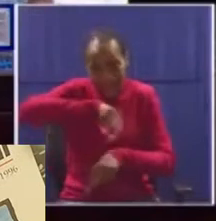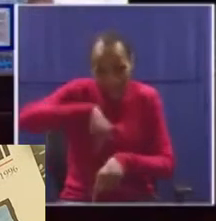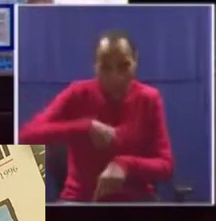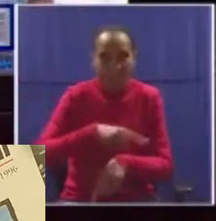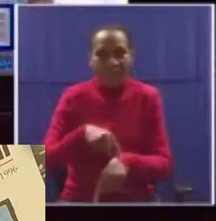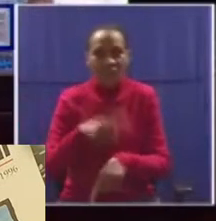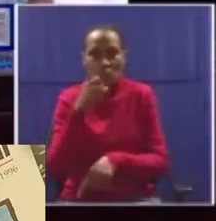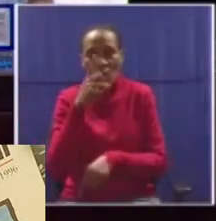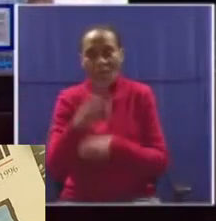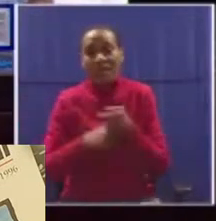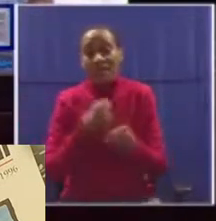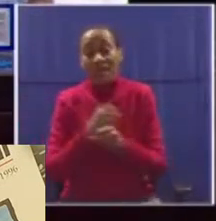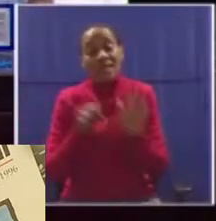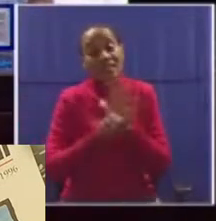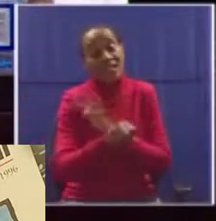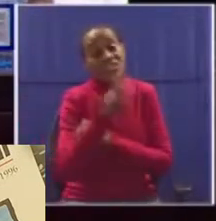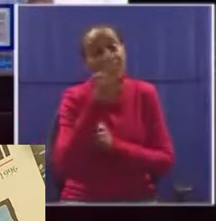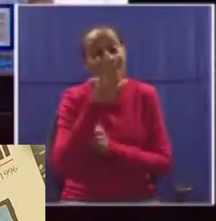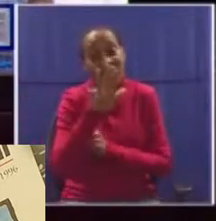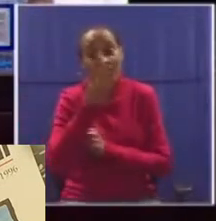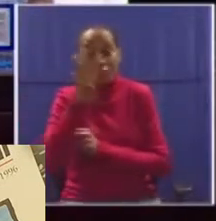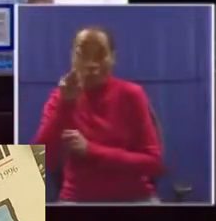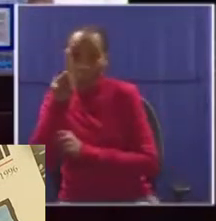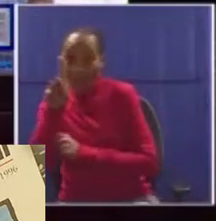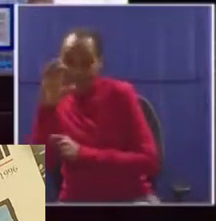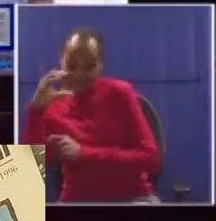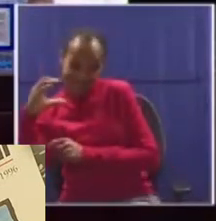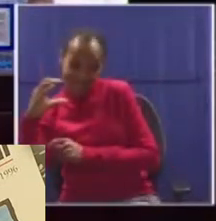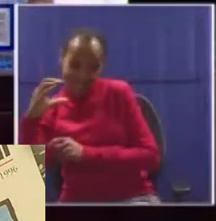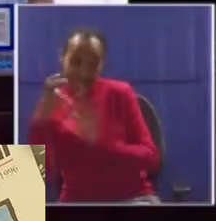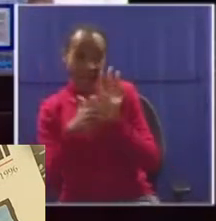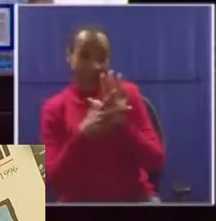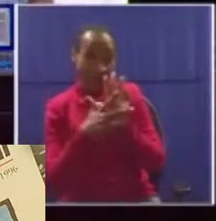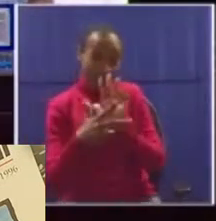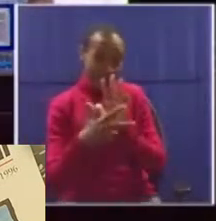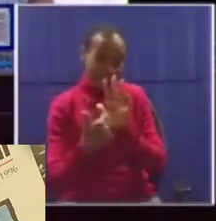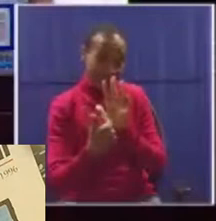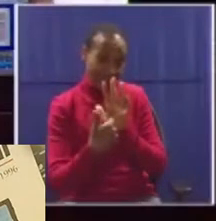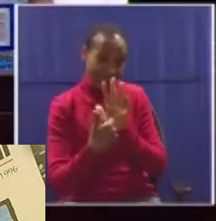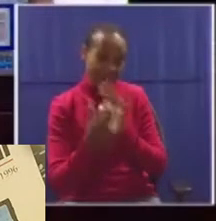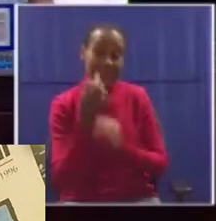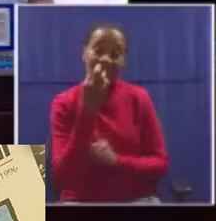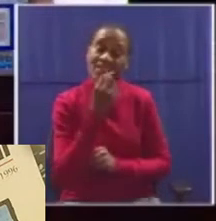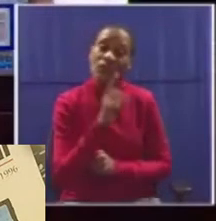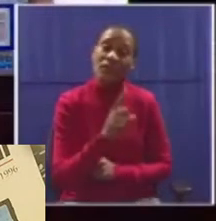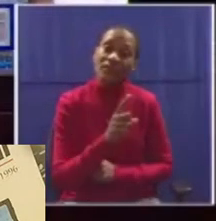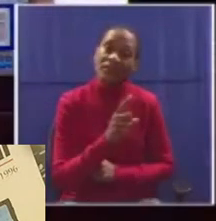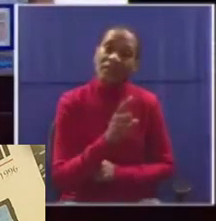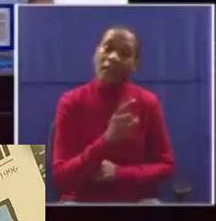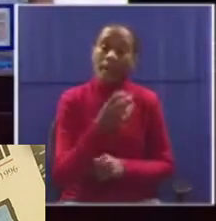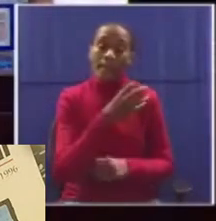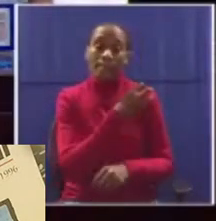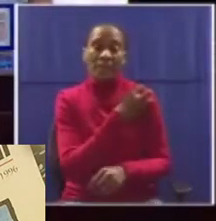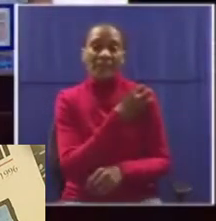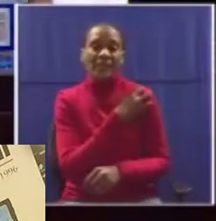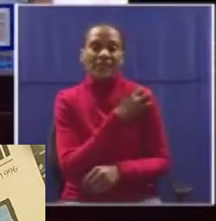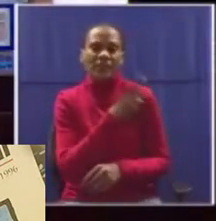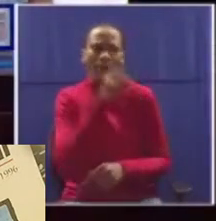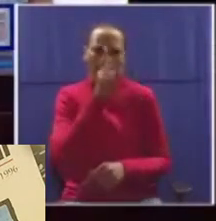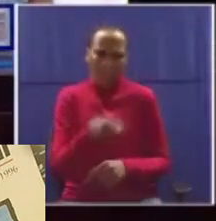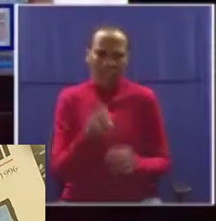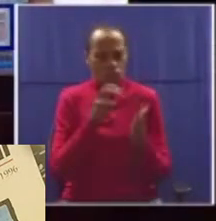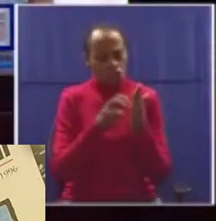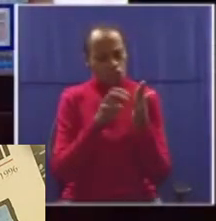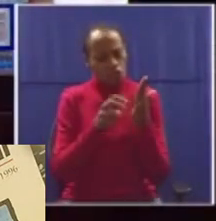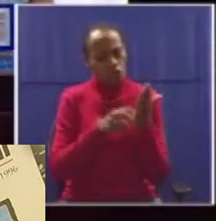Savers section 941c of the earth provides that the minister must make